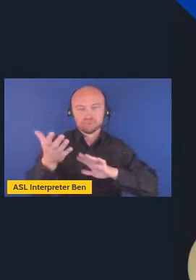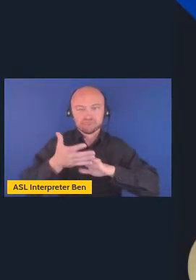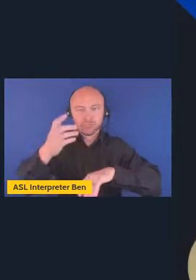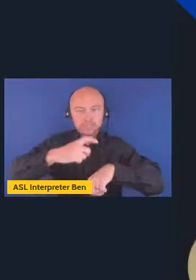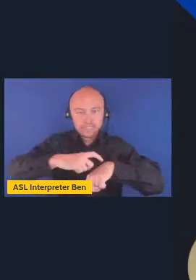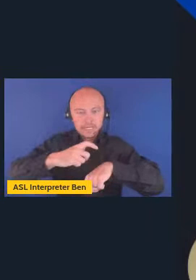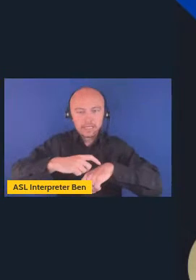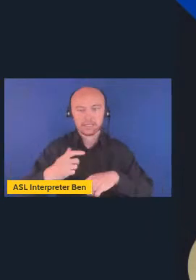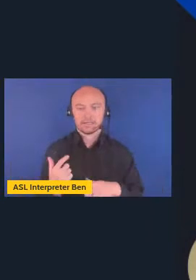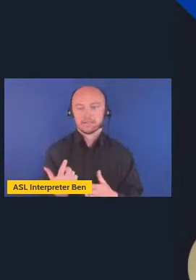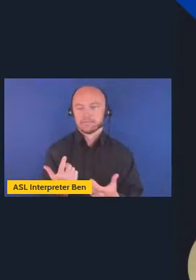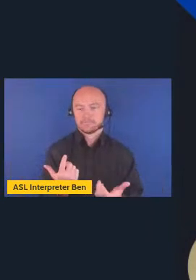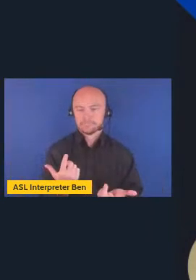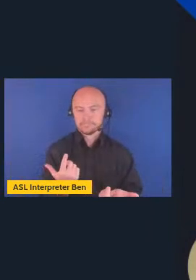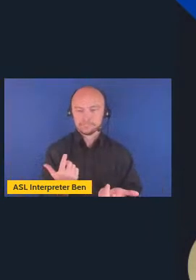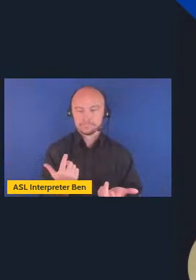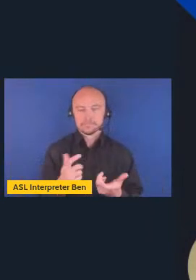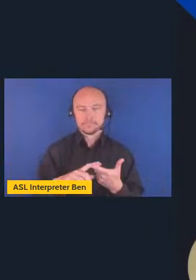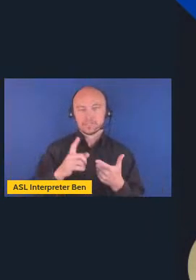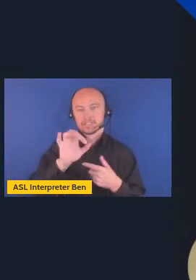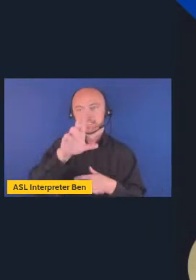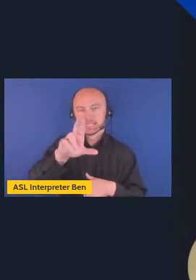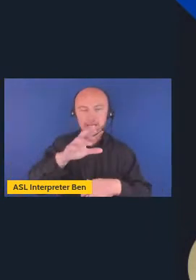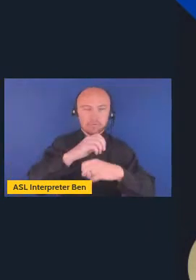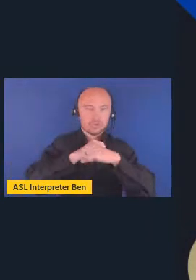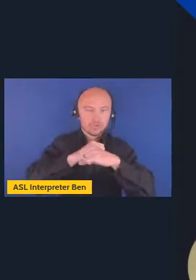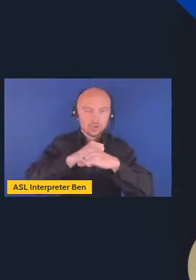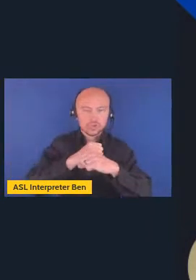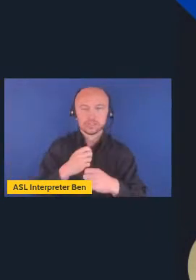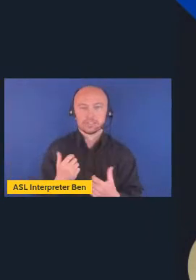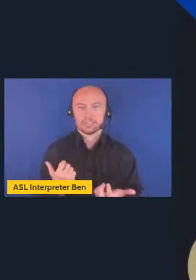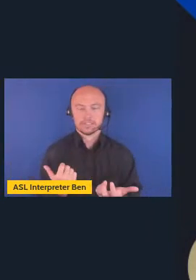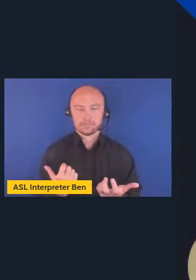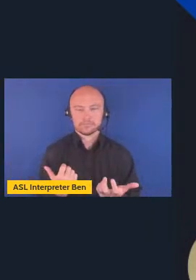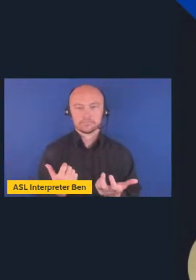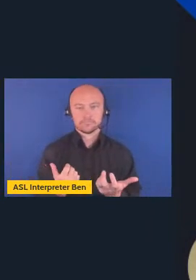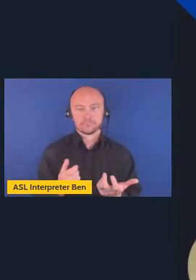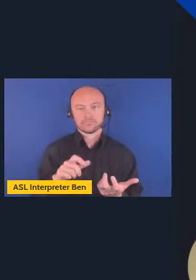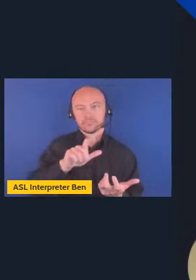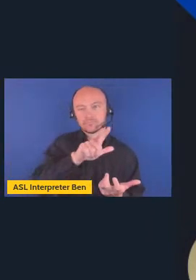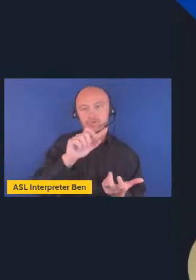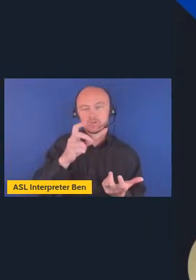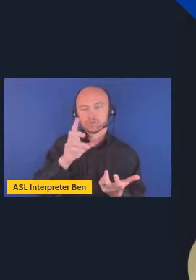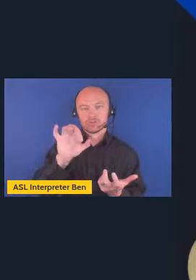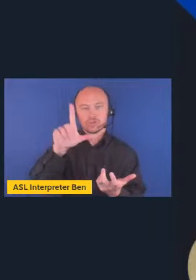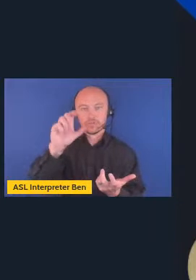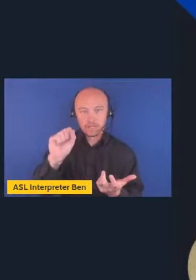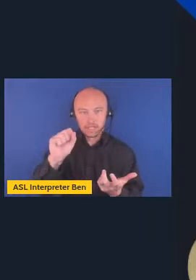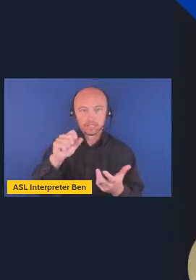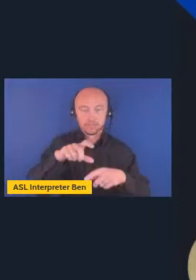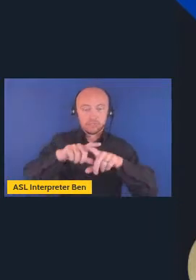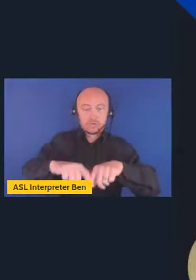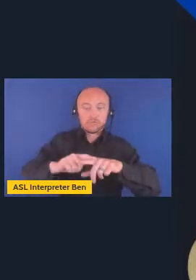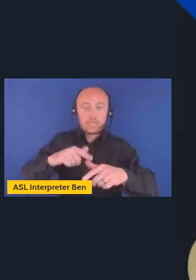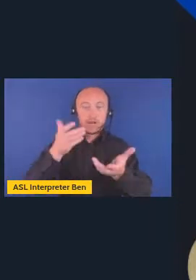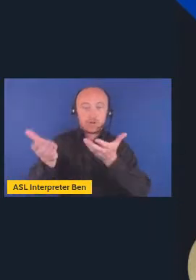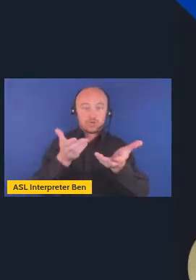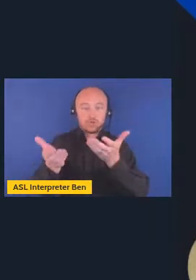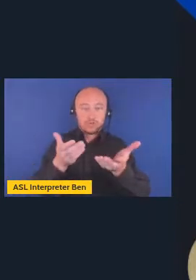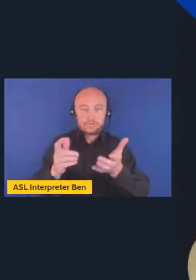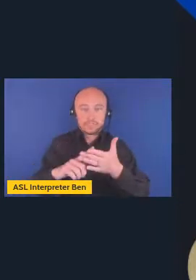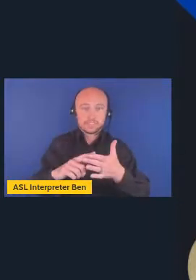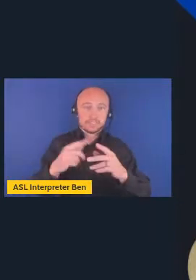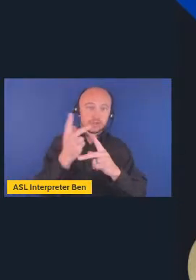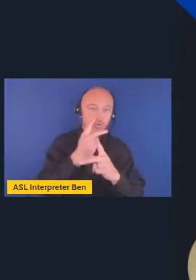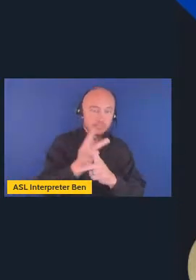runtimes, do cybersecurity hardening. With serverless, you just rely on services to do what you need: